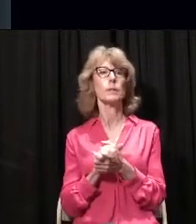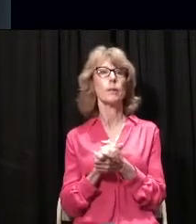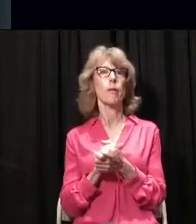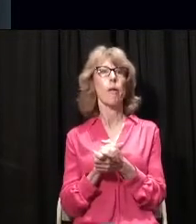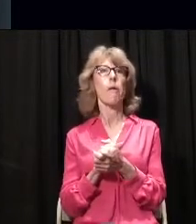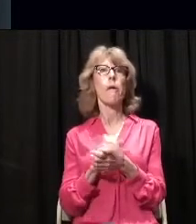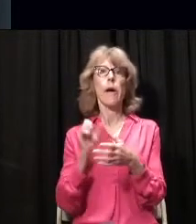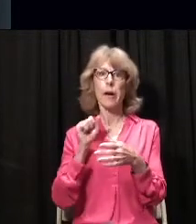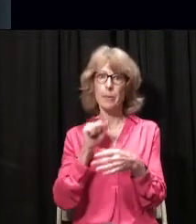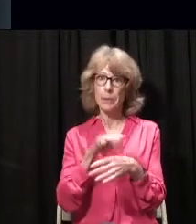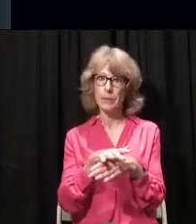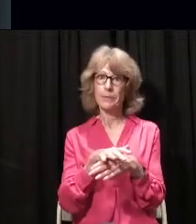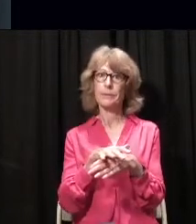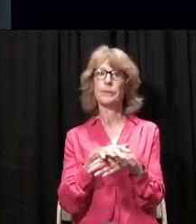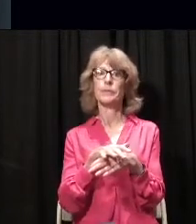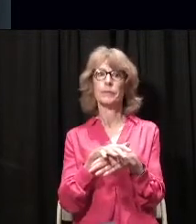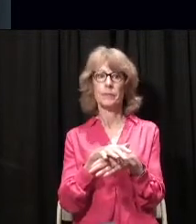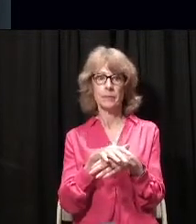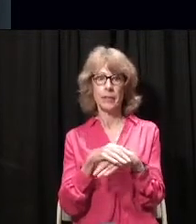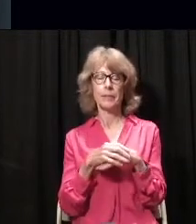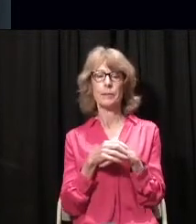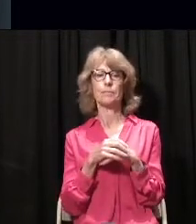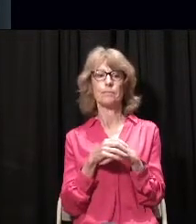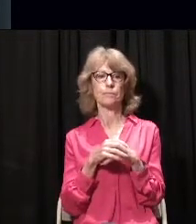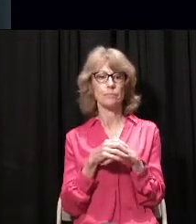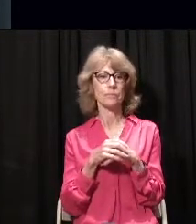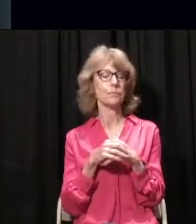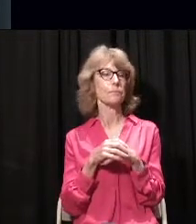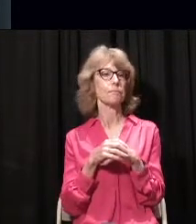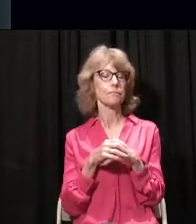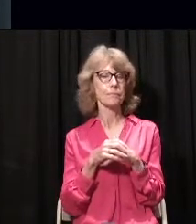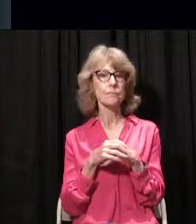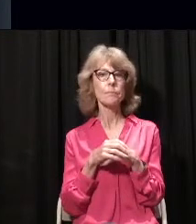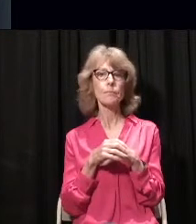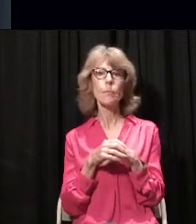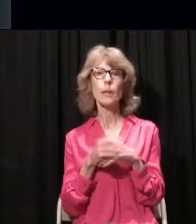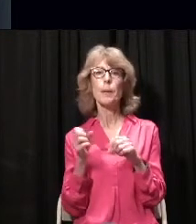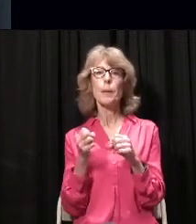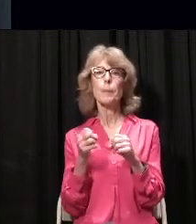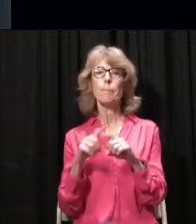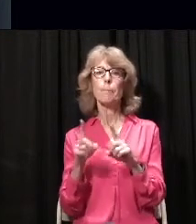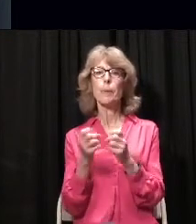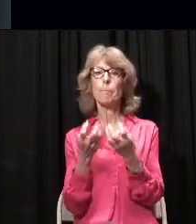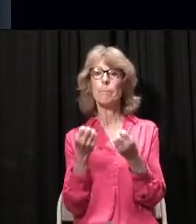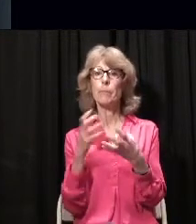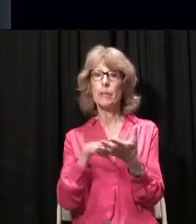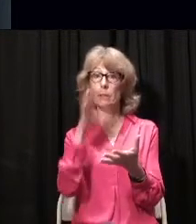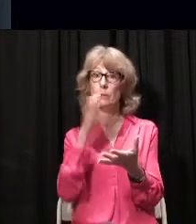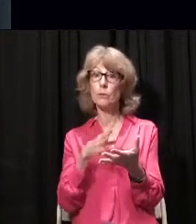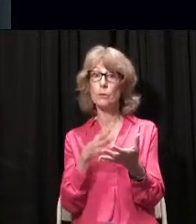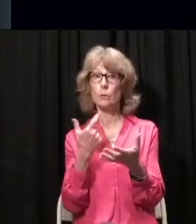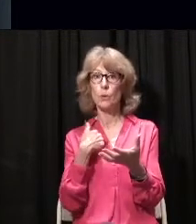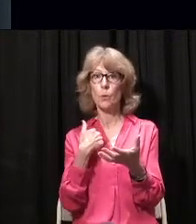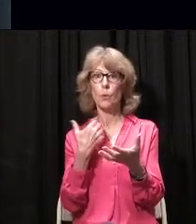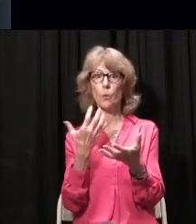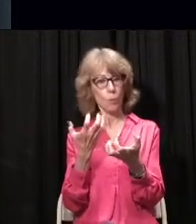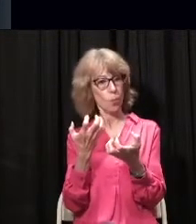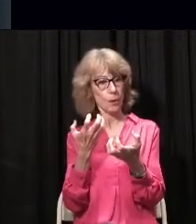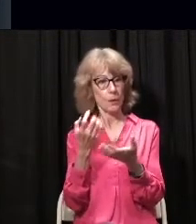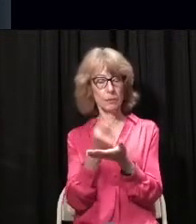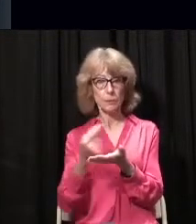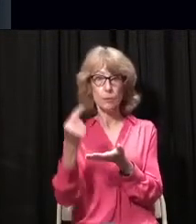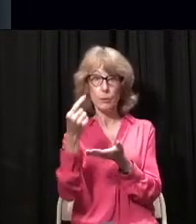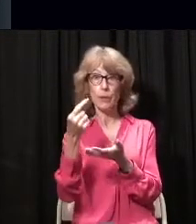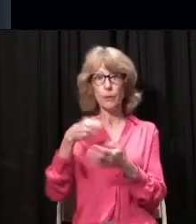most by the virus. Many of them have been looking forward to things like graduation, and for many of them, their